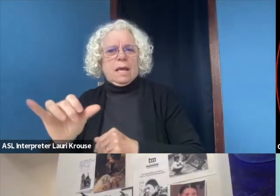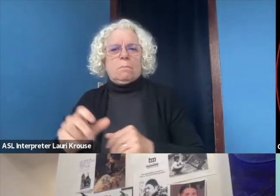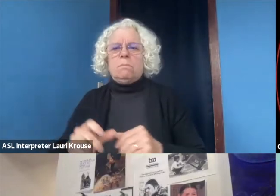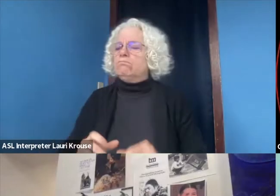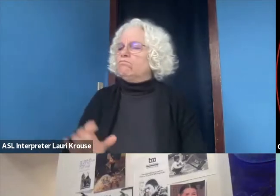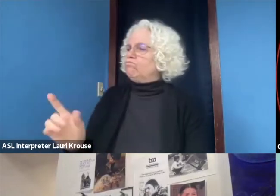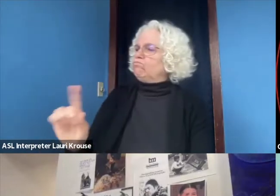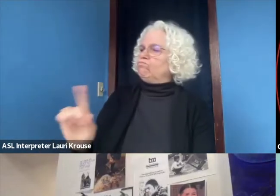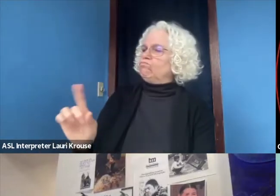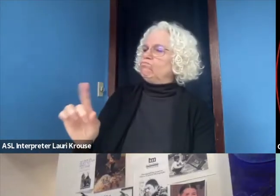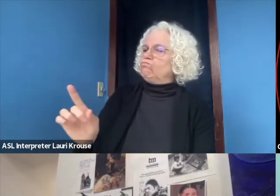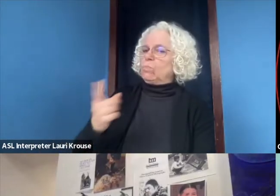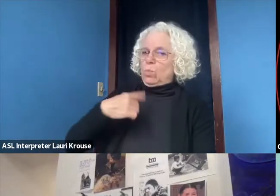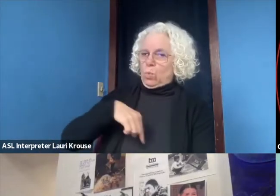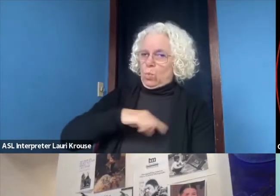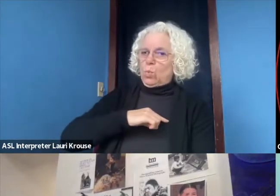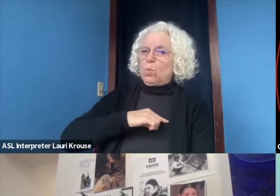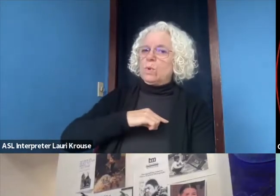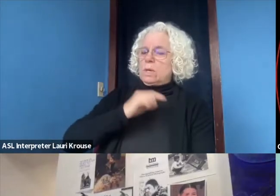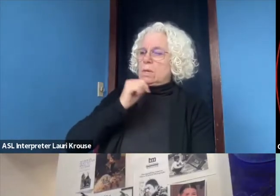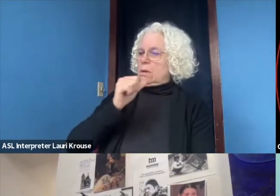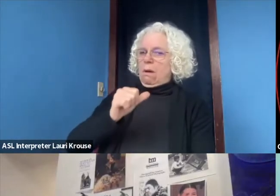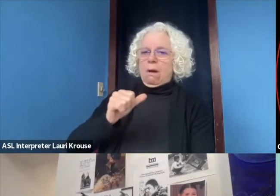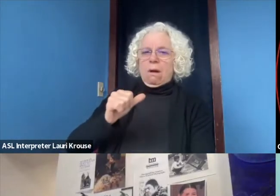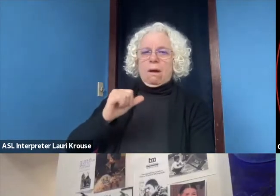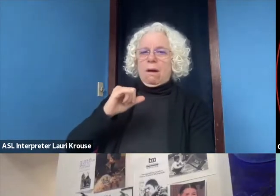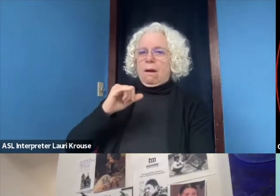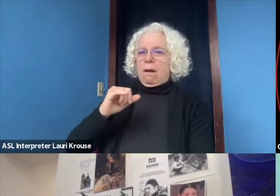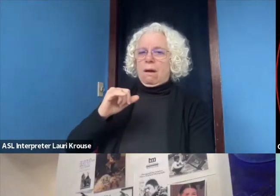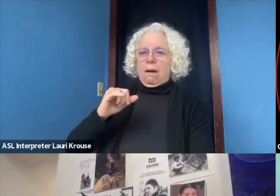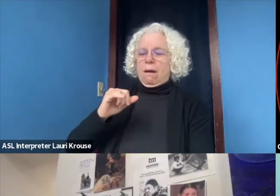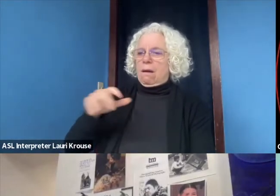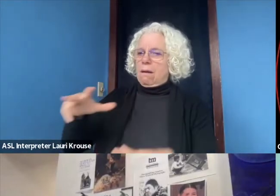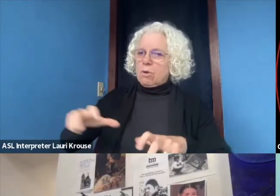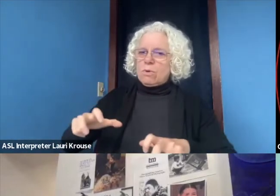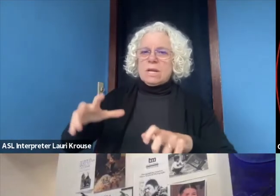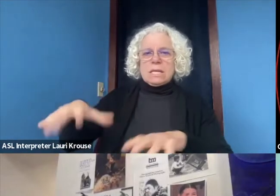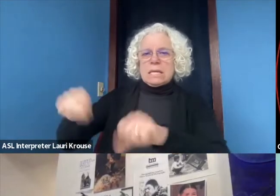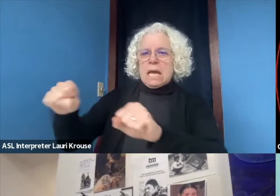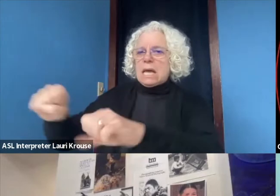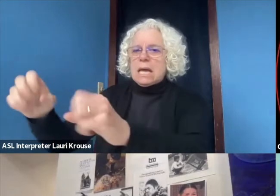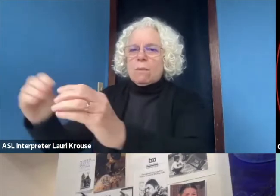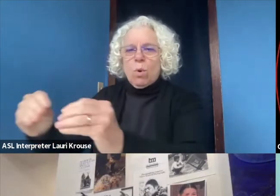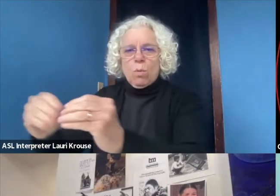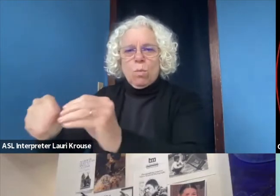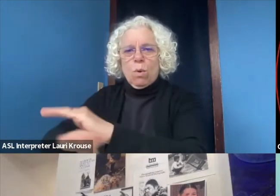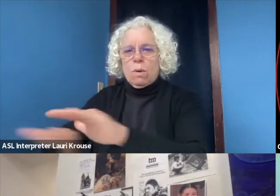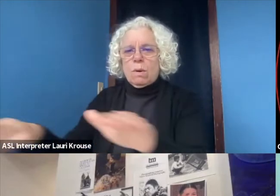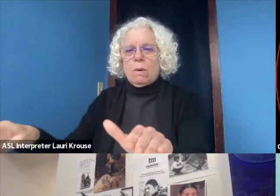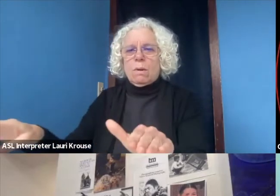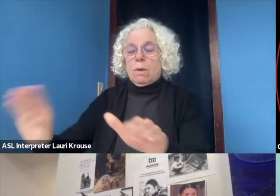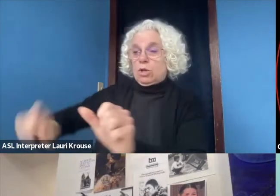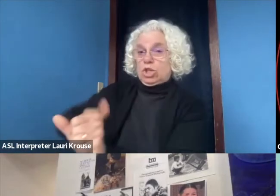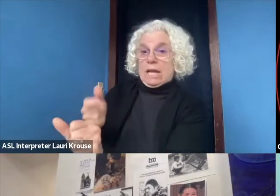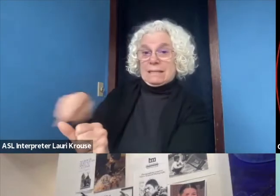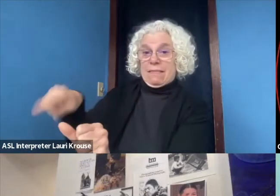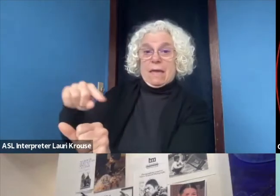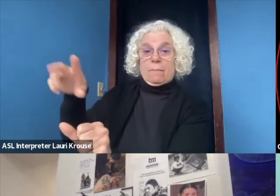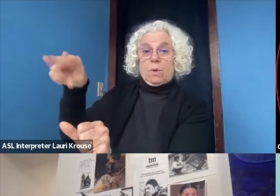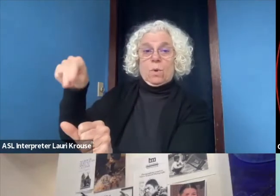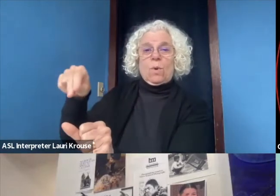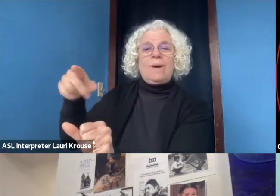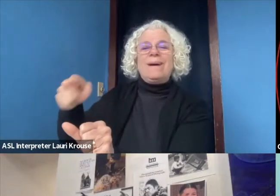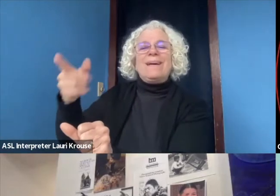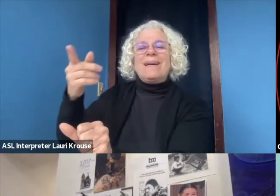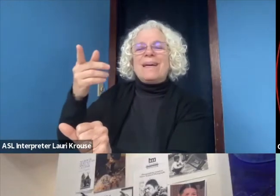to ensure the future of our children, some generations. We're not to go after them because they don't know how to